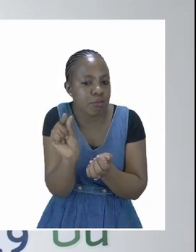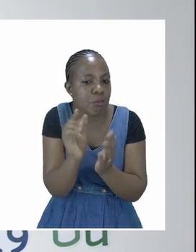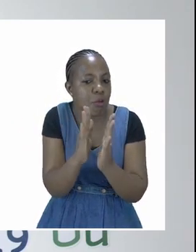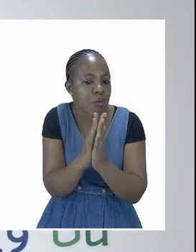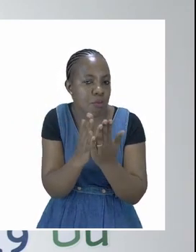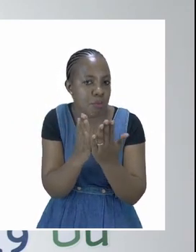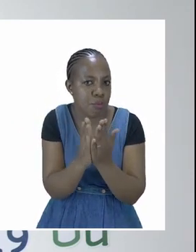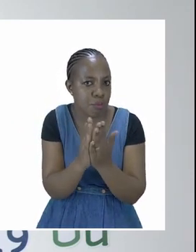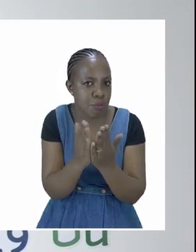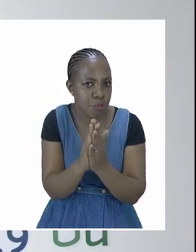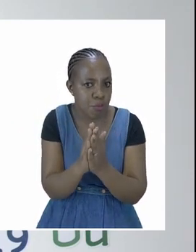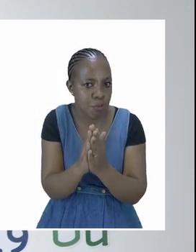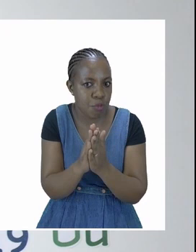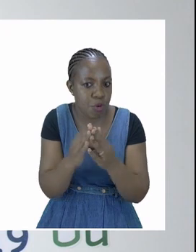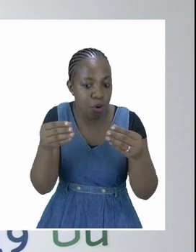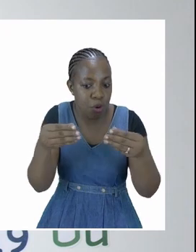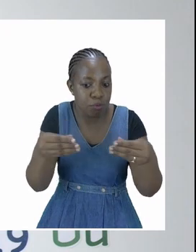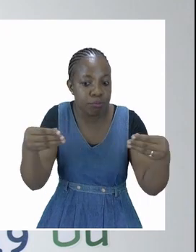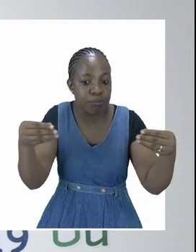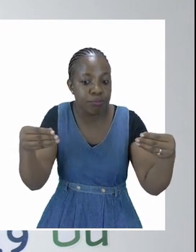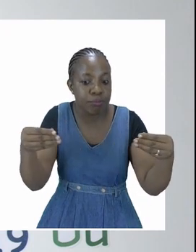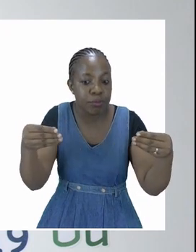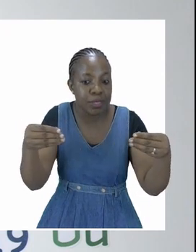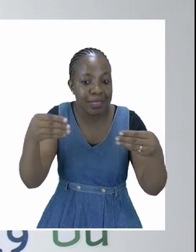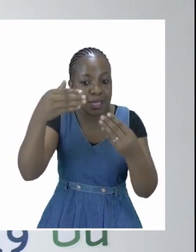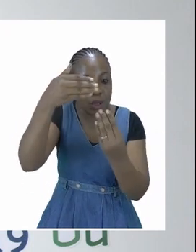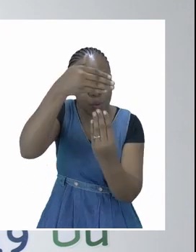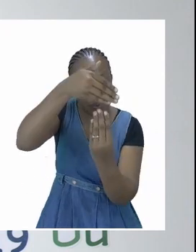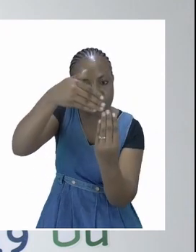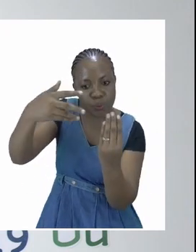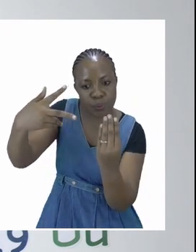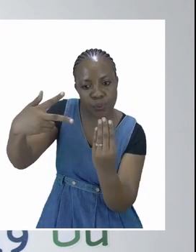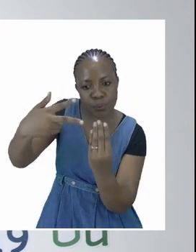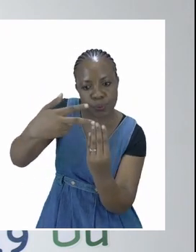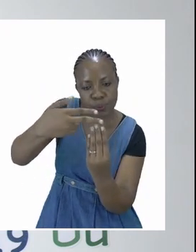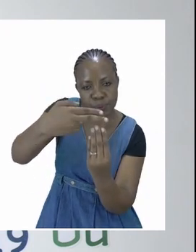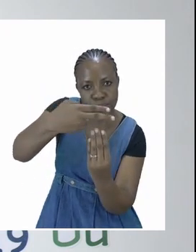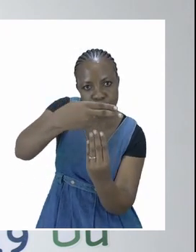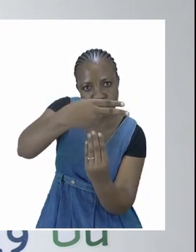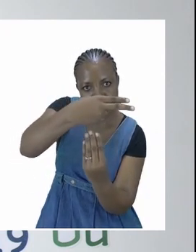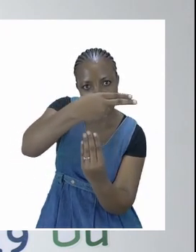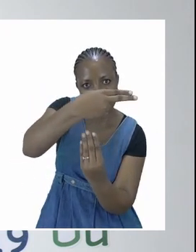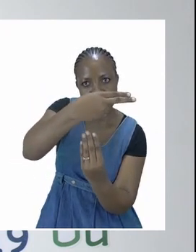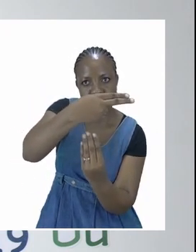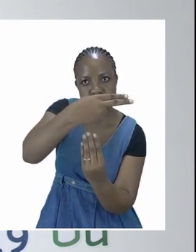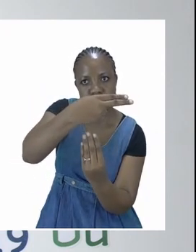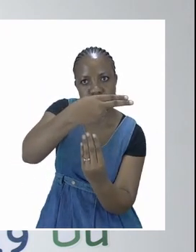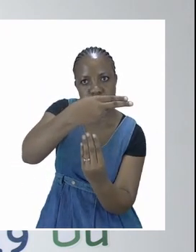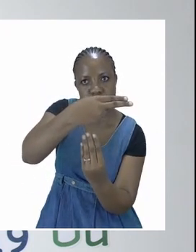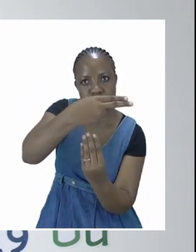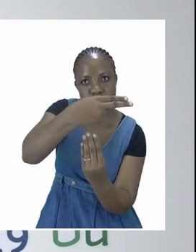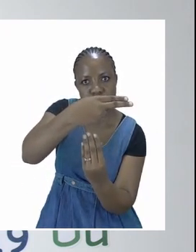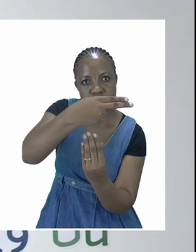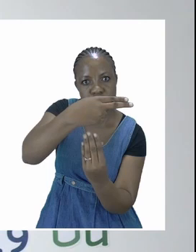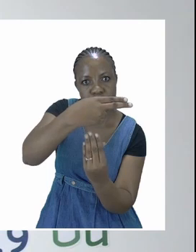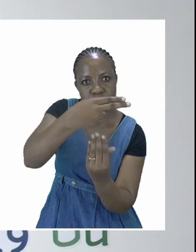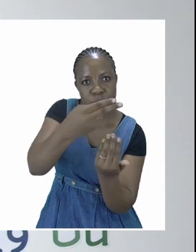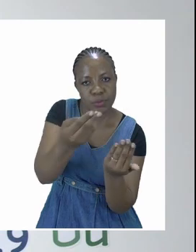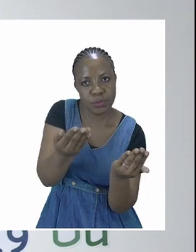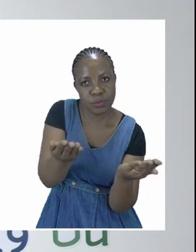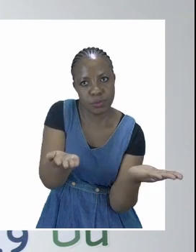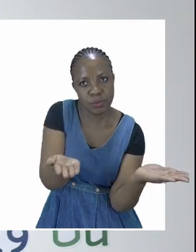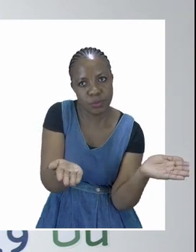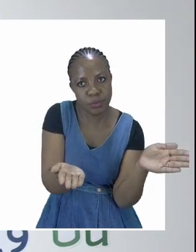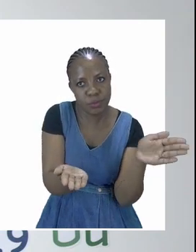booklet. Please cut the top of the lesson booklet with a pair of scissors and fold